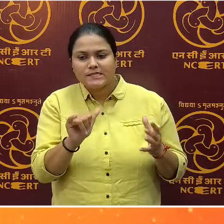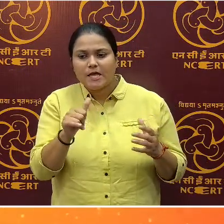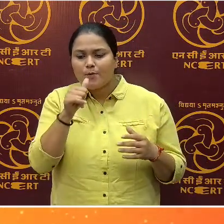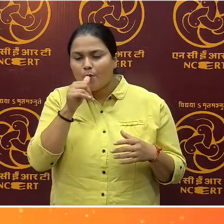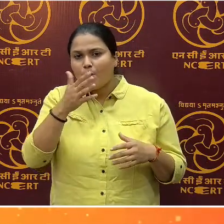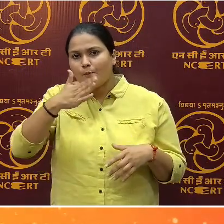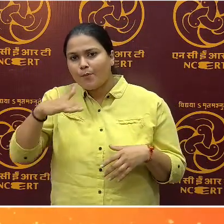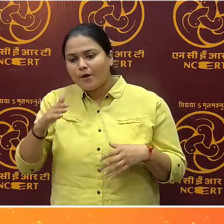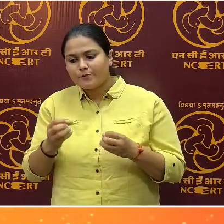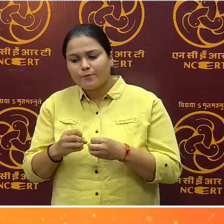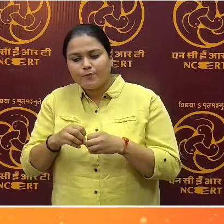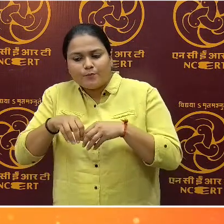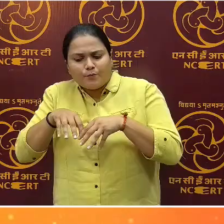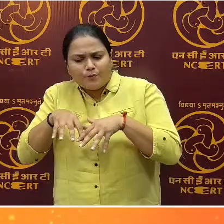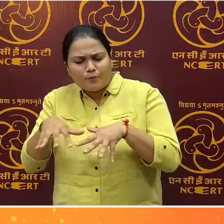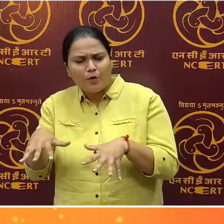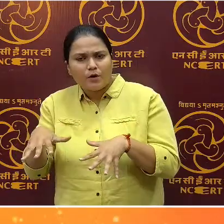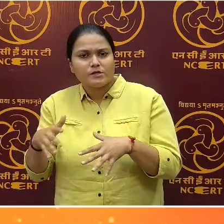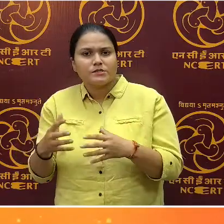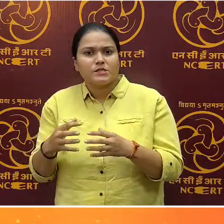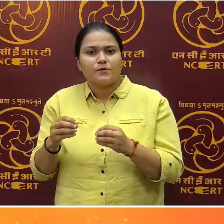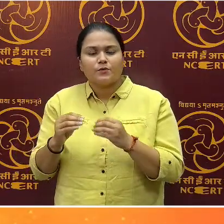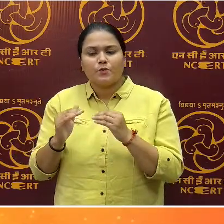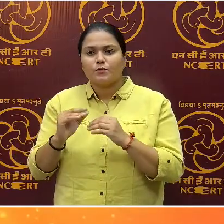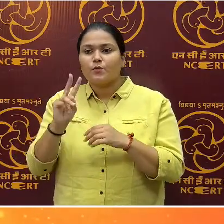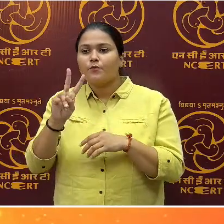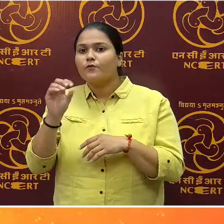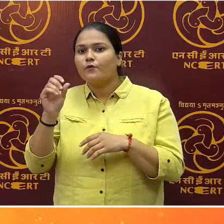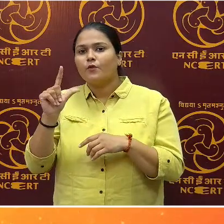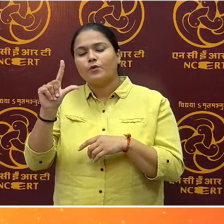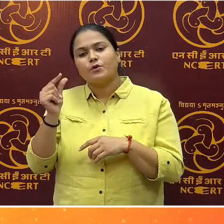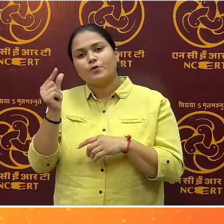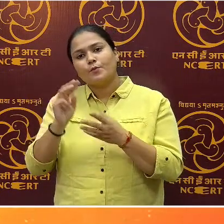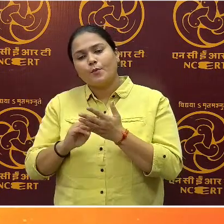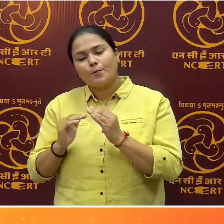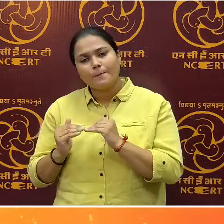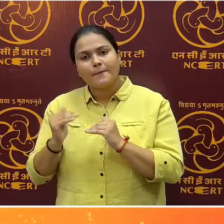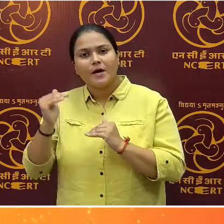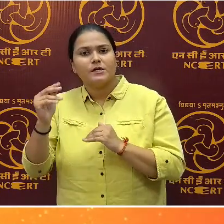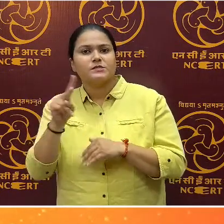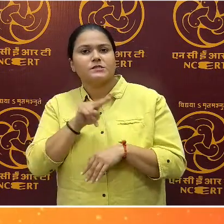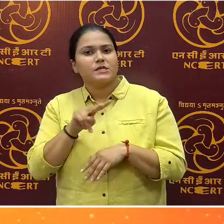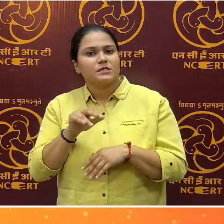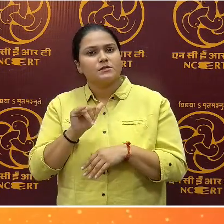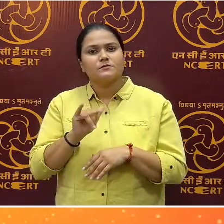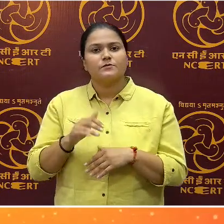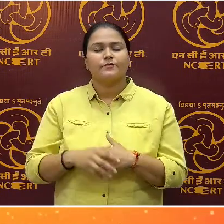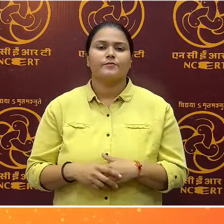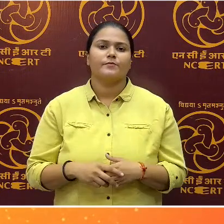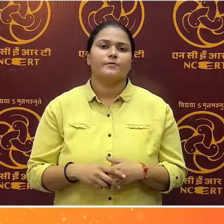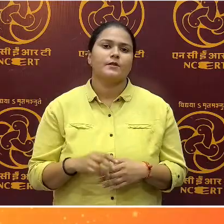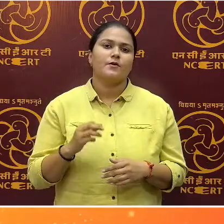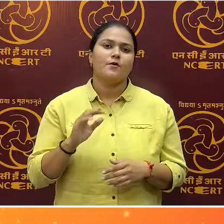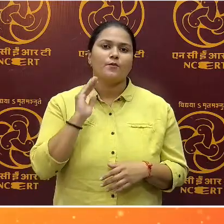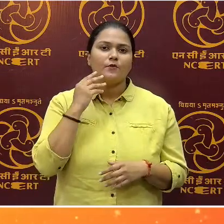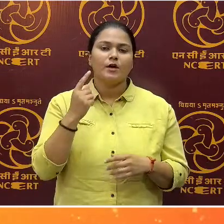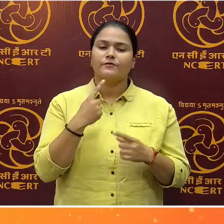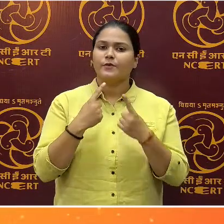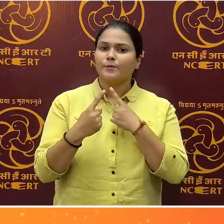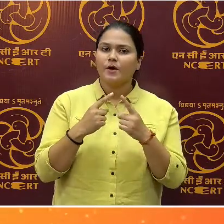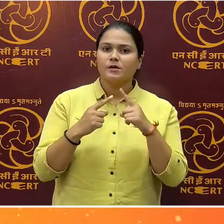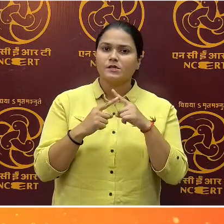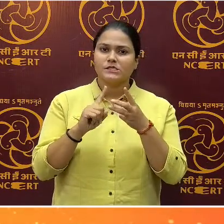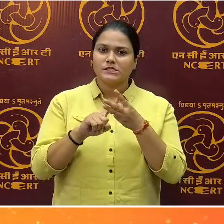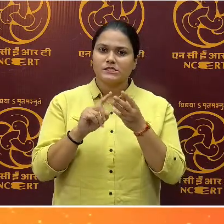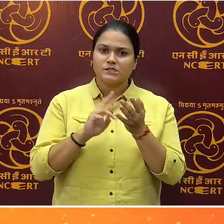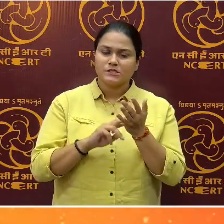the particles they expands, volume increases. Okay, that is happening when we talk of temperature. Now, Okay. coming back